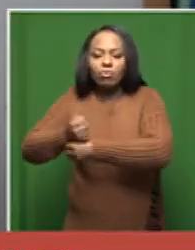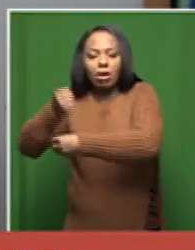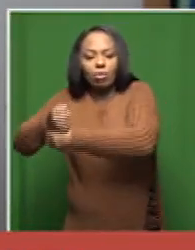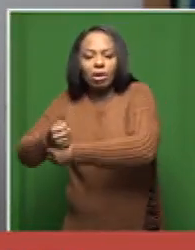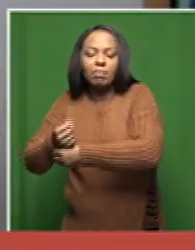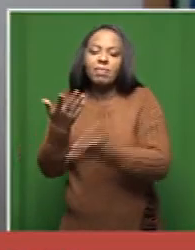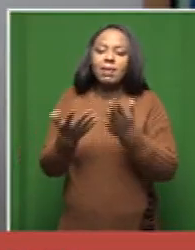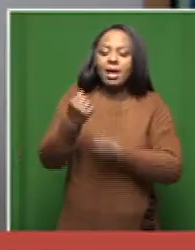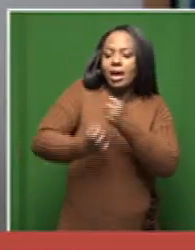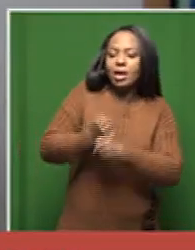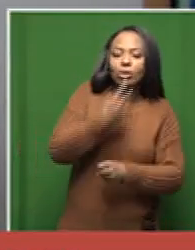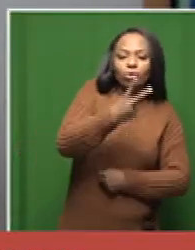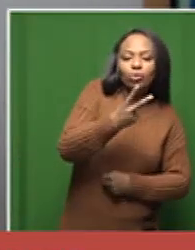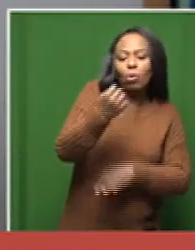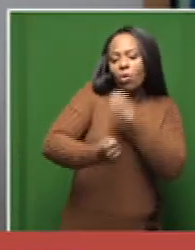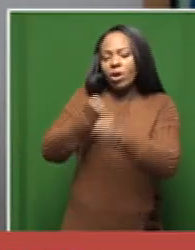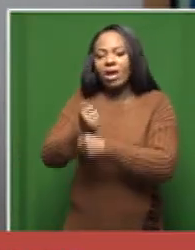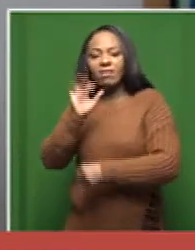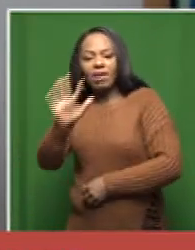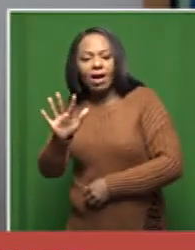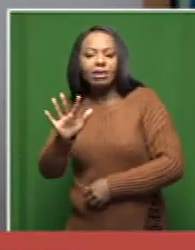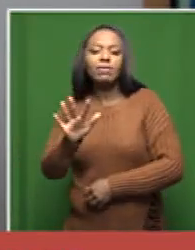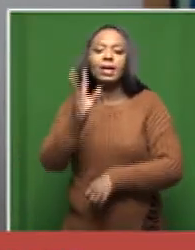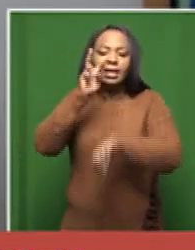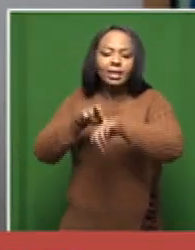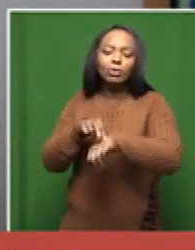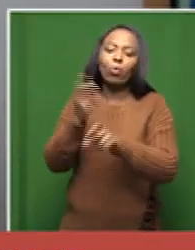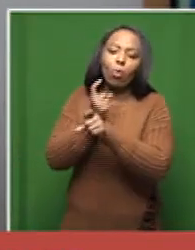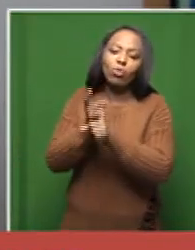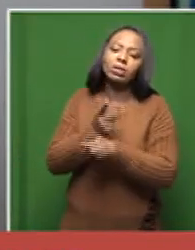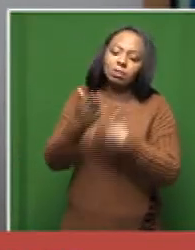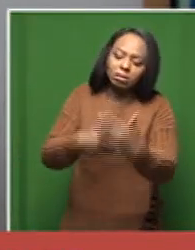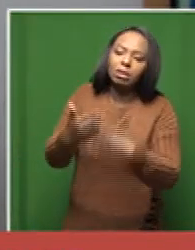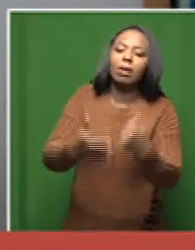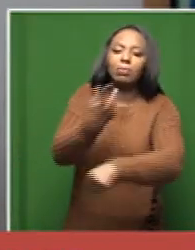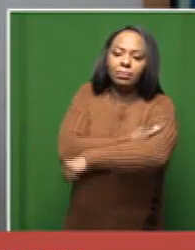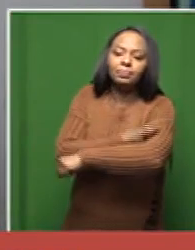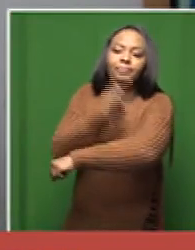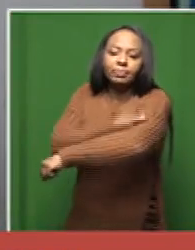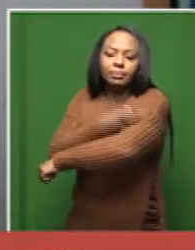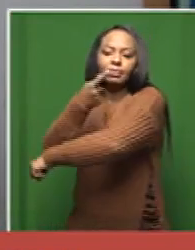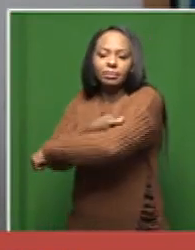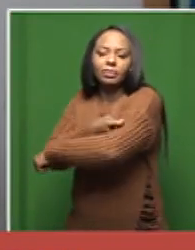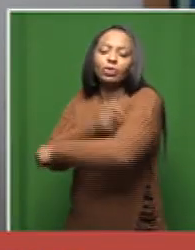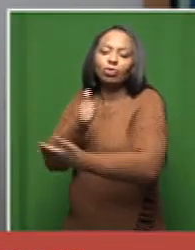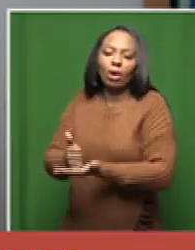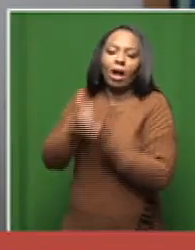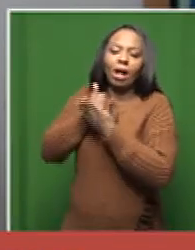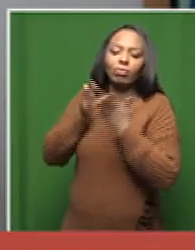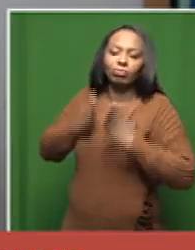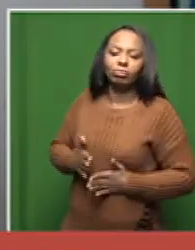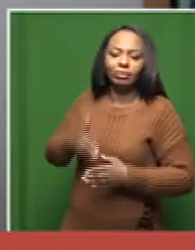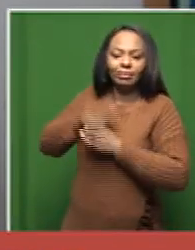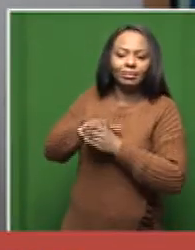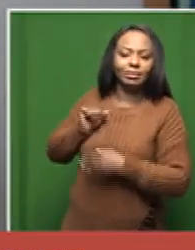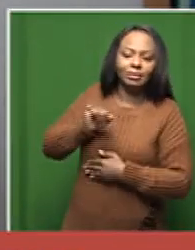every 2 years, maybe every 5 years, we will need to have regular vaccination to keep up the immunity. It's unlikely to be